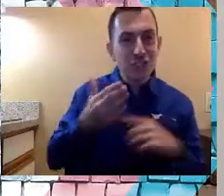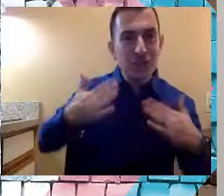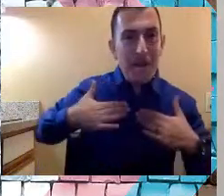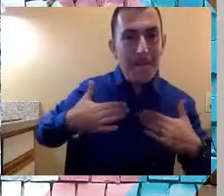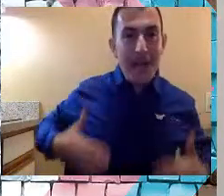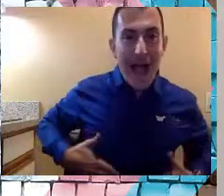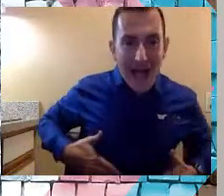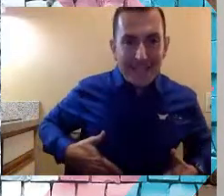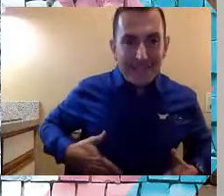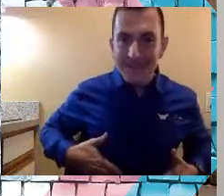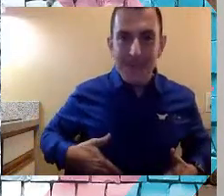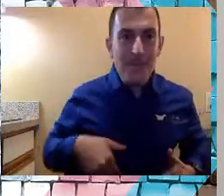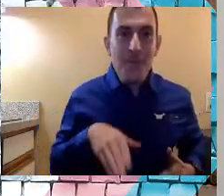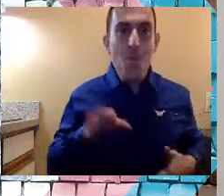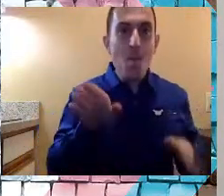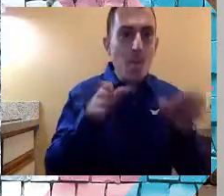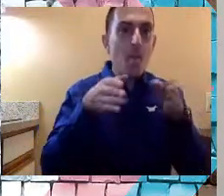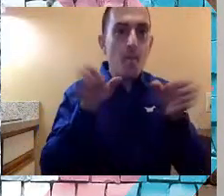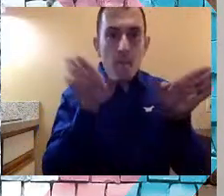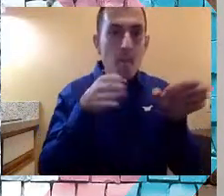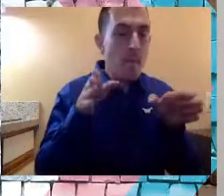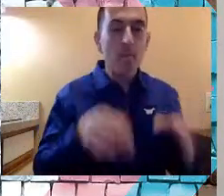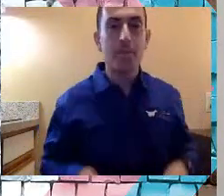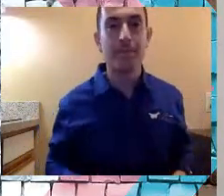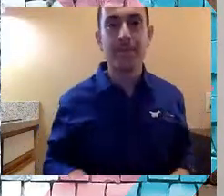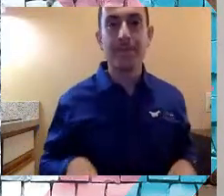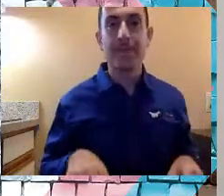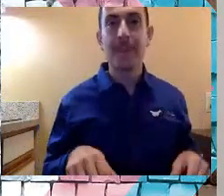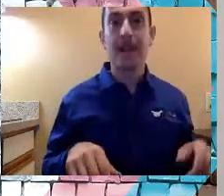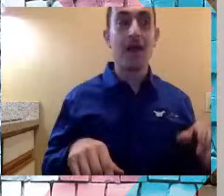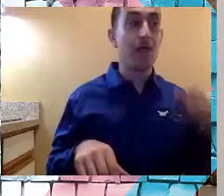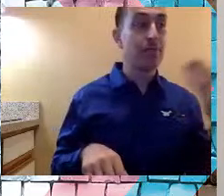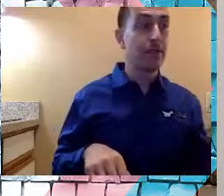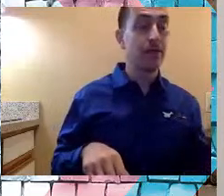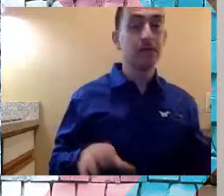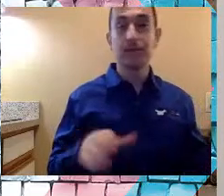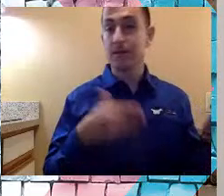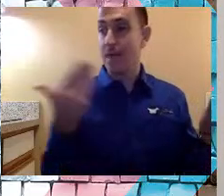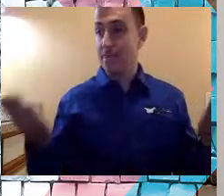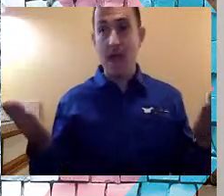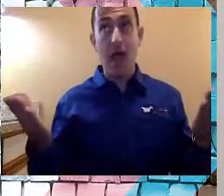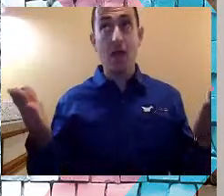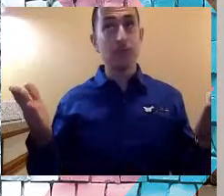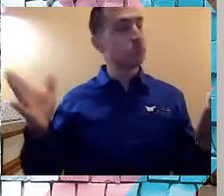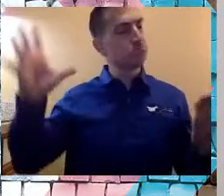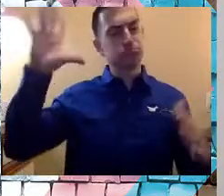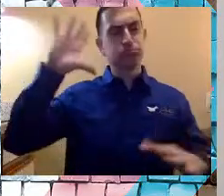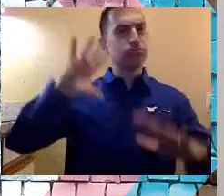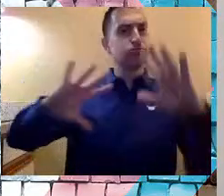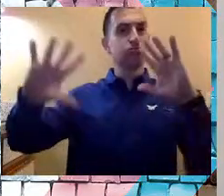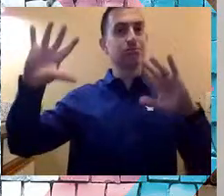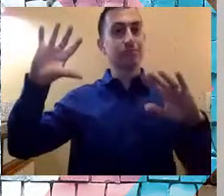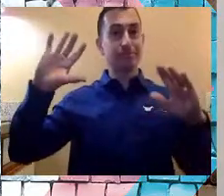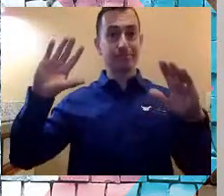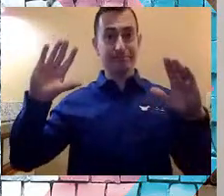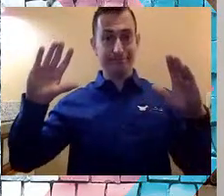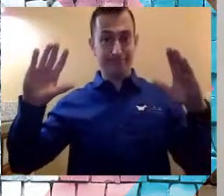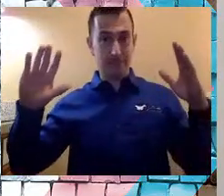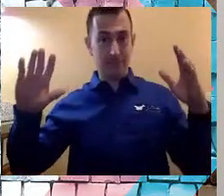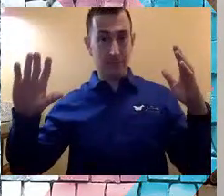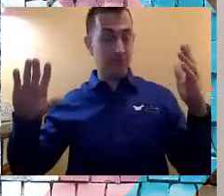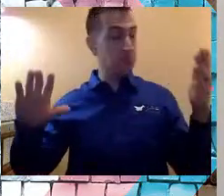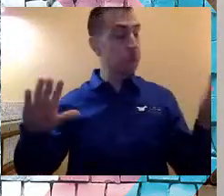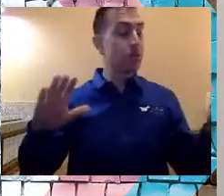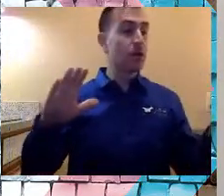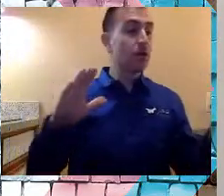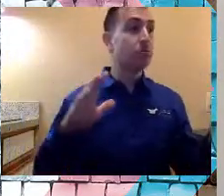Once upon a time, there were many kinds. This and that. Somewhat,